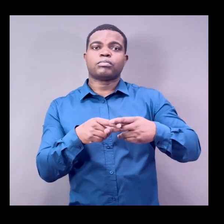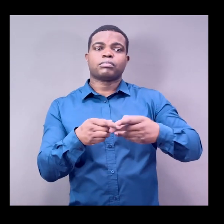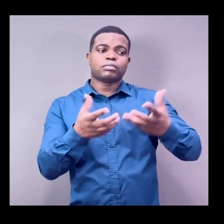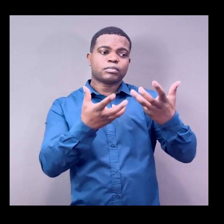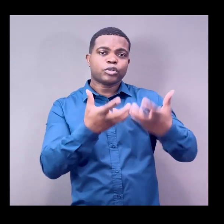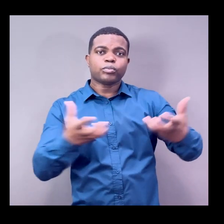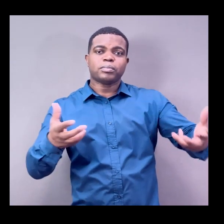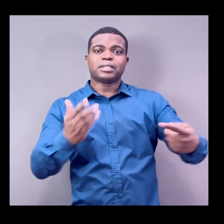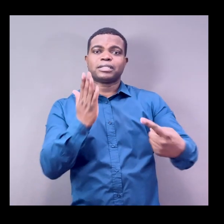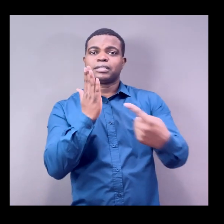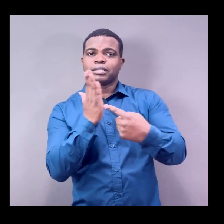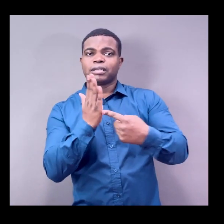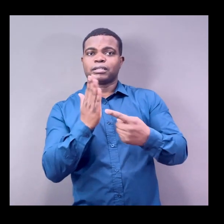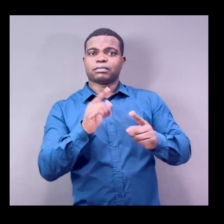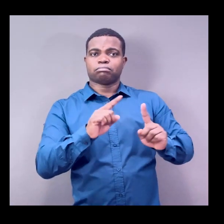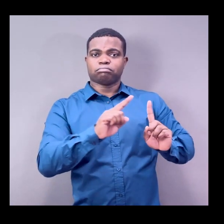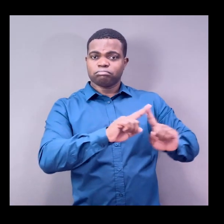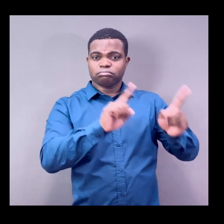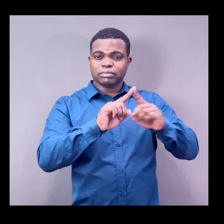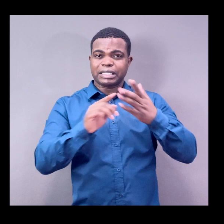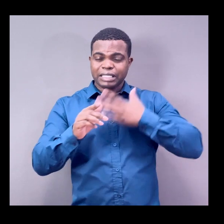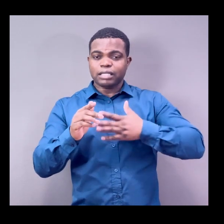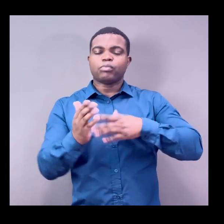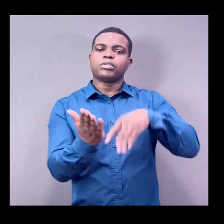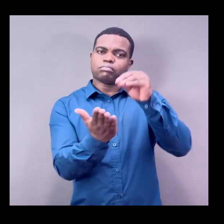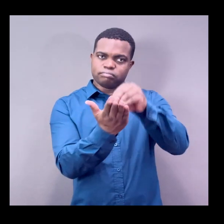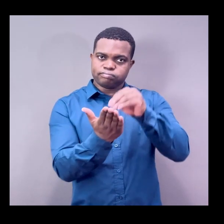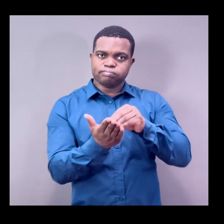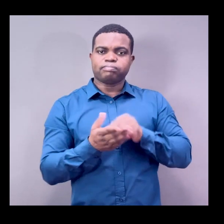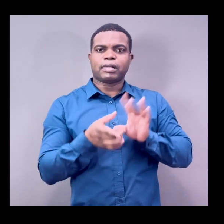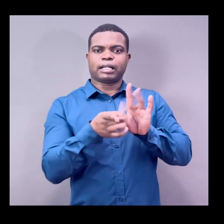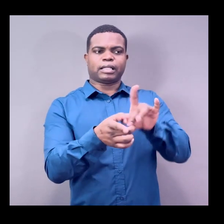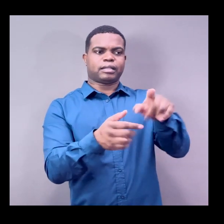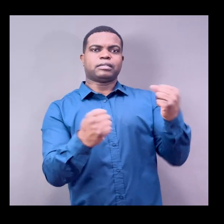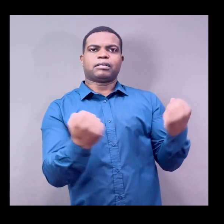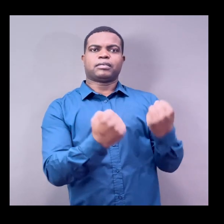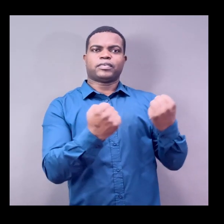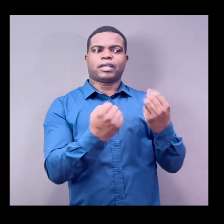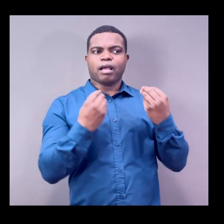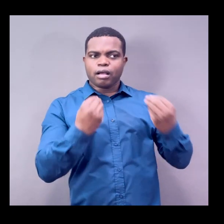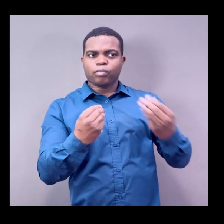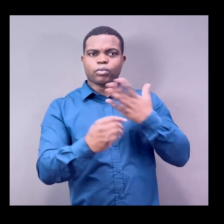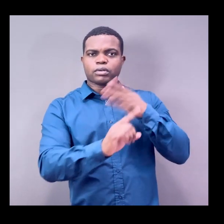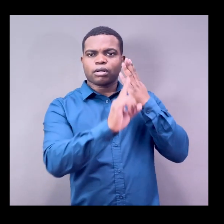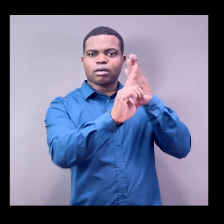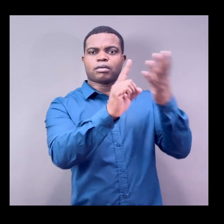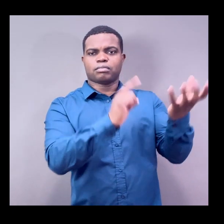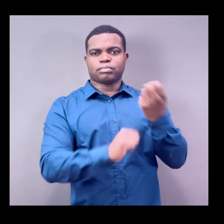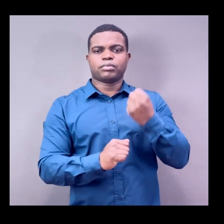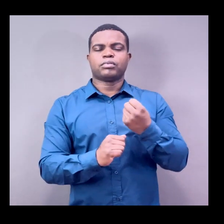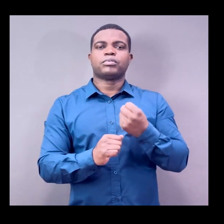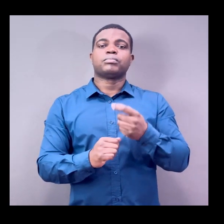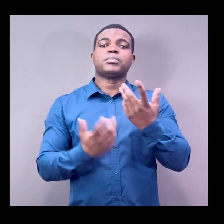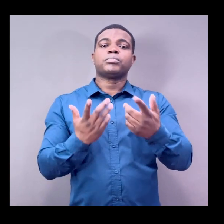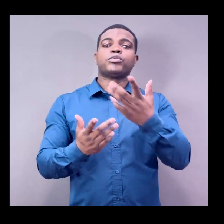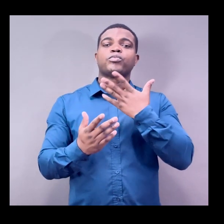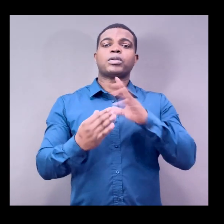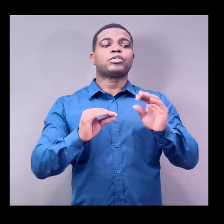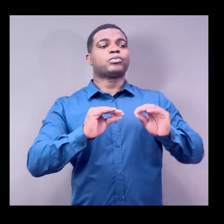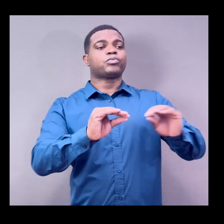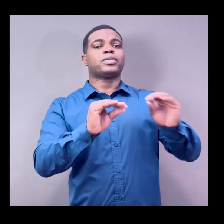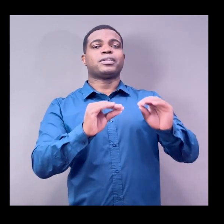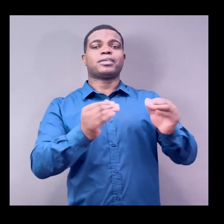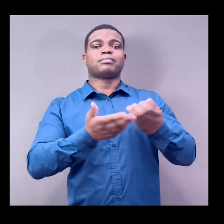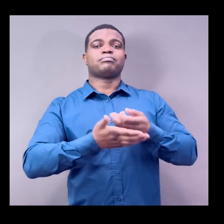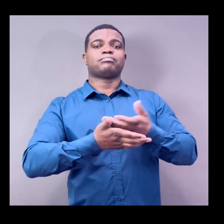to acquire some equipment, and this is activities. Let's say you want to provide lunch for